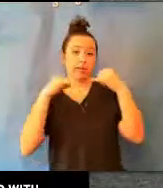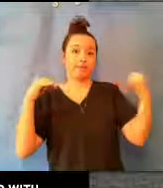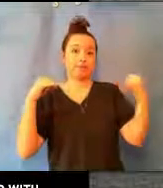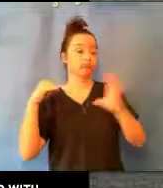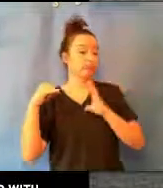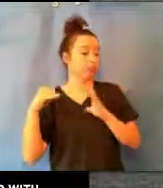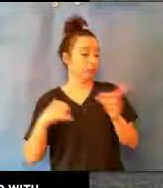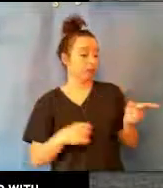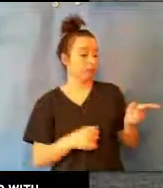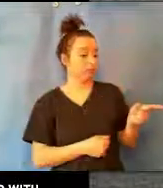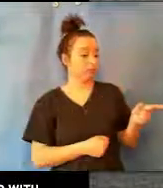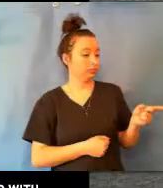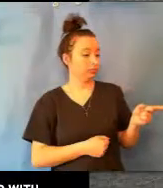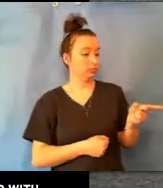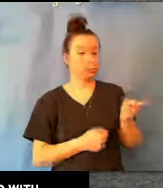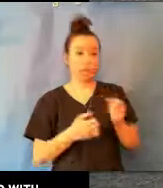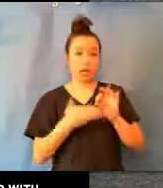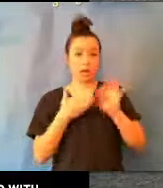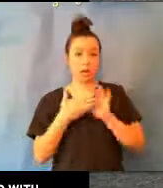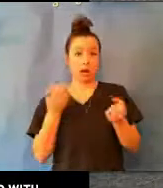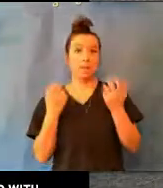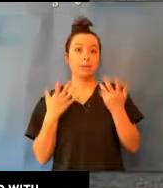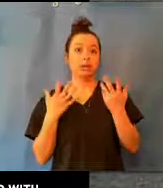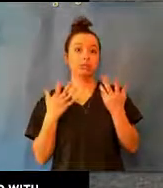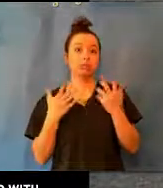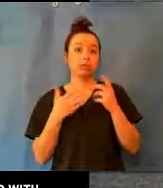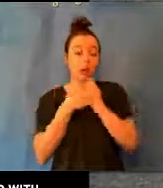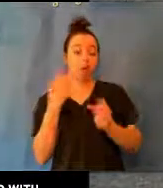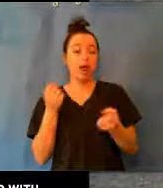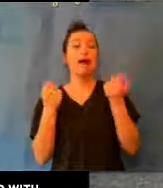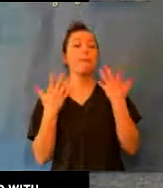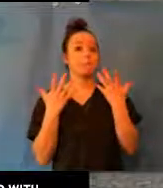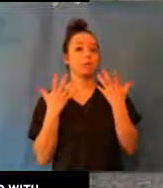stops. Then you're going to count the blocks and